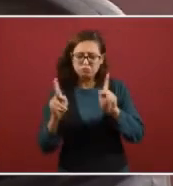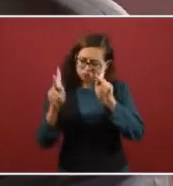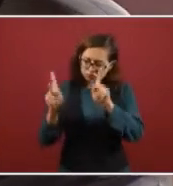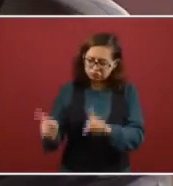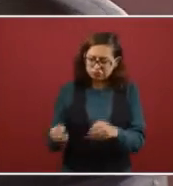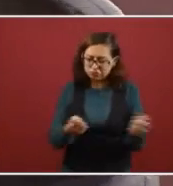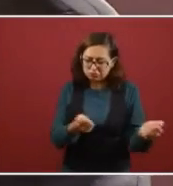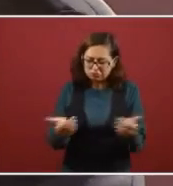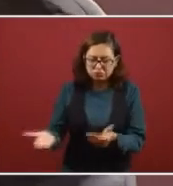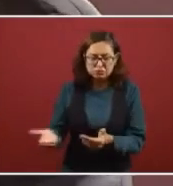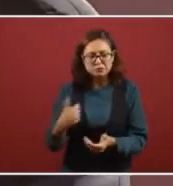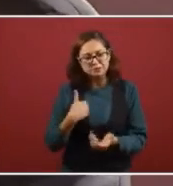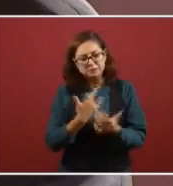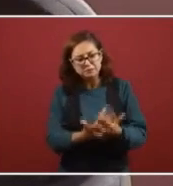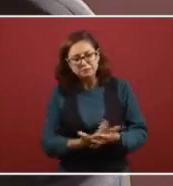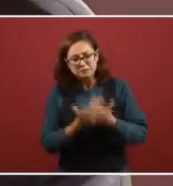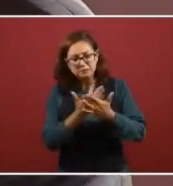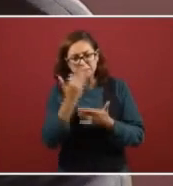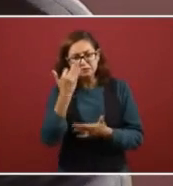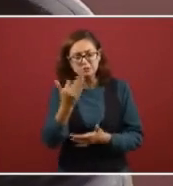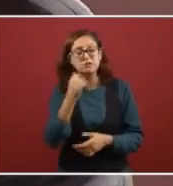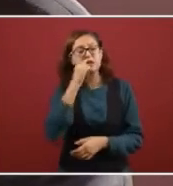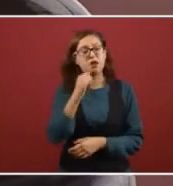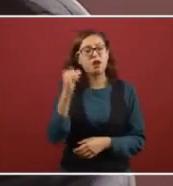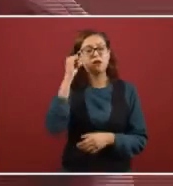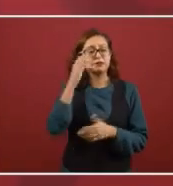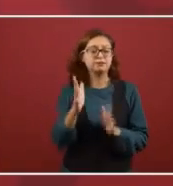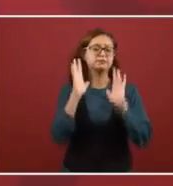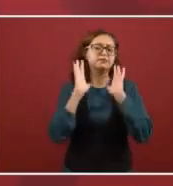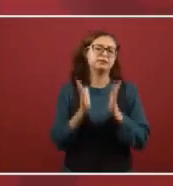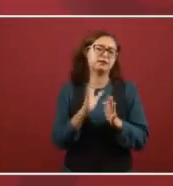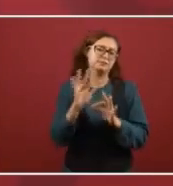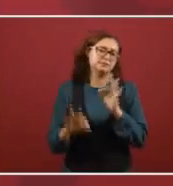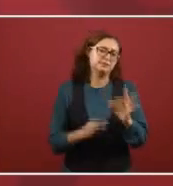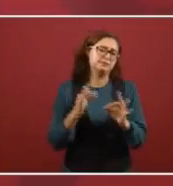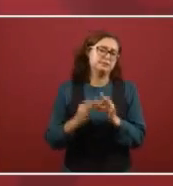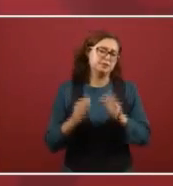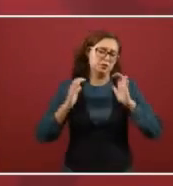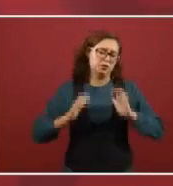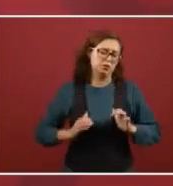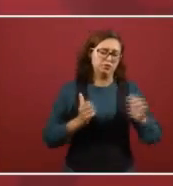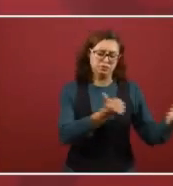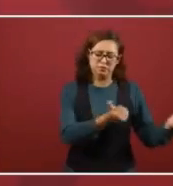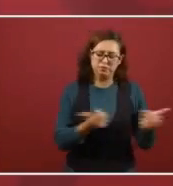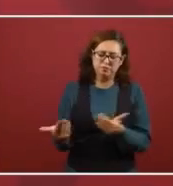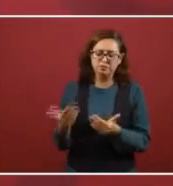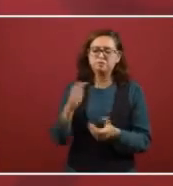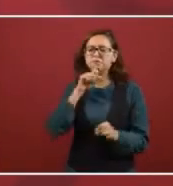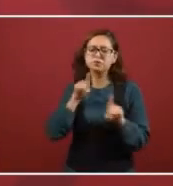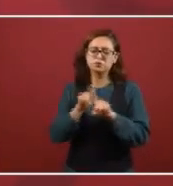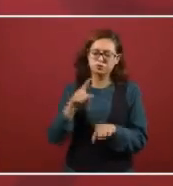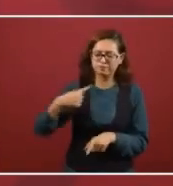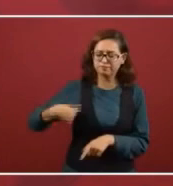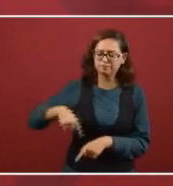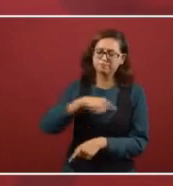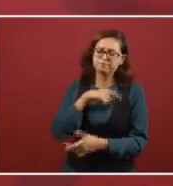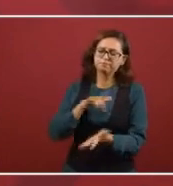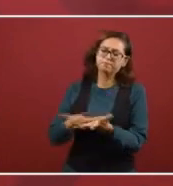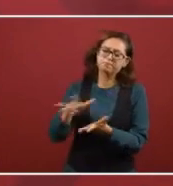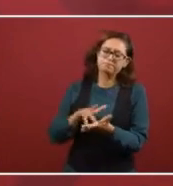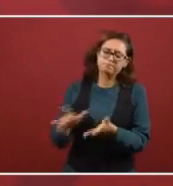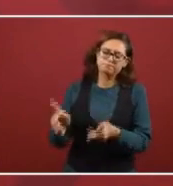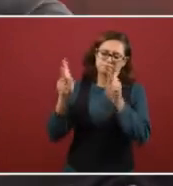bodies. And yesterday they liberated the bodies, and we have the support.